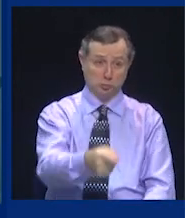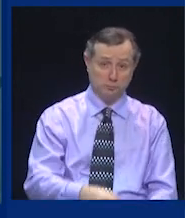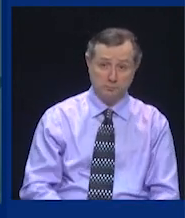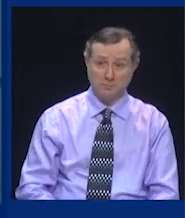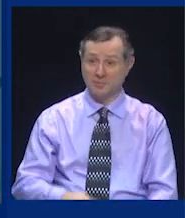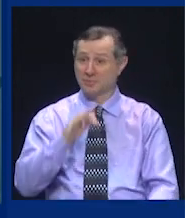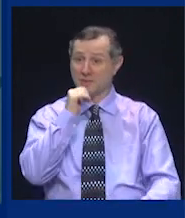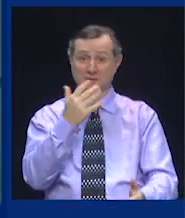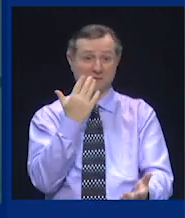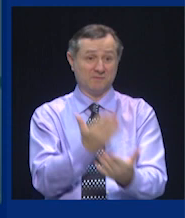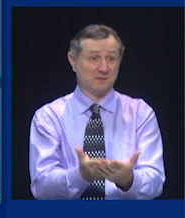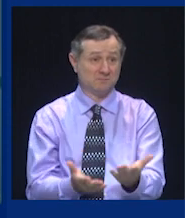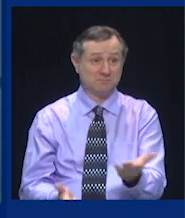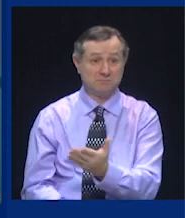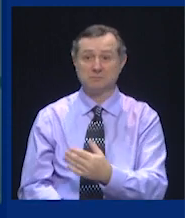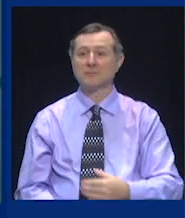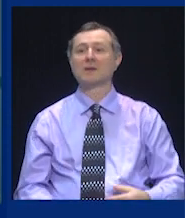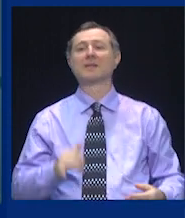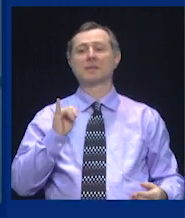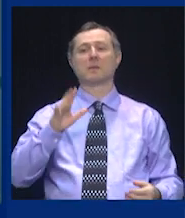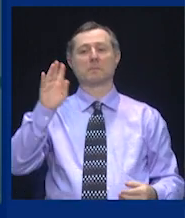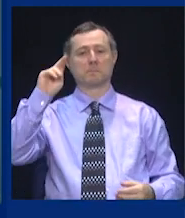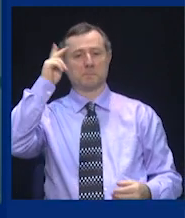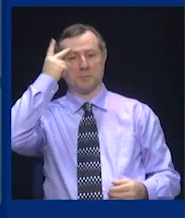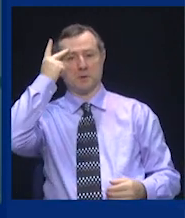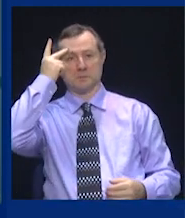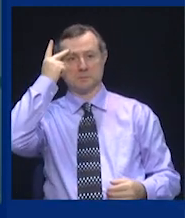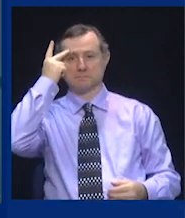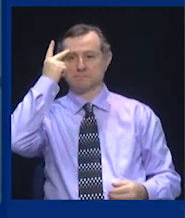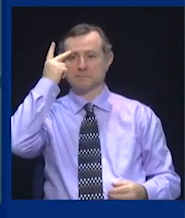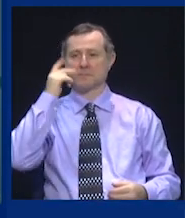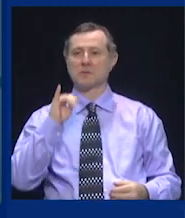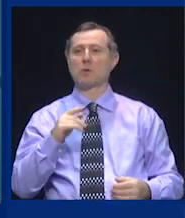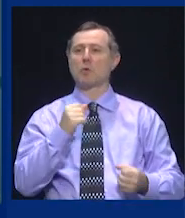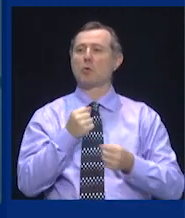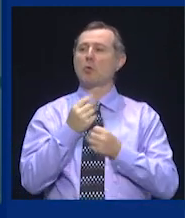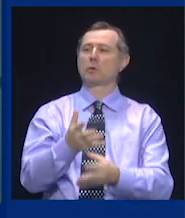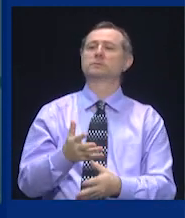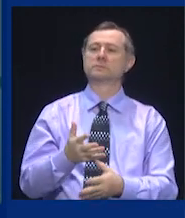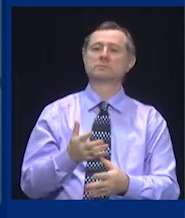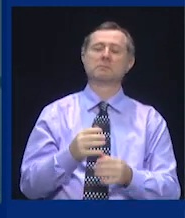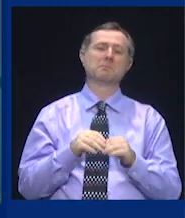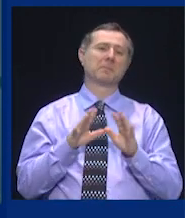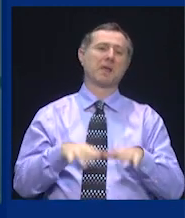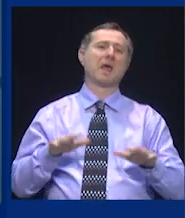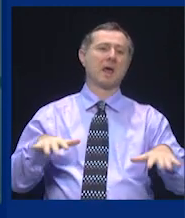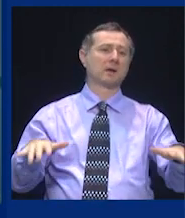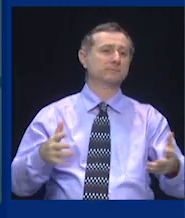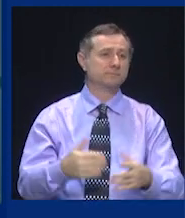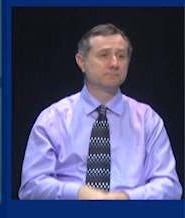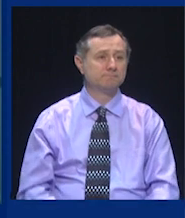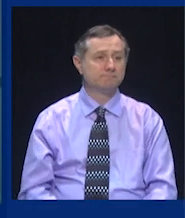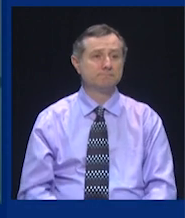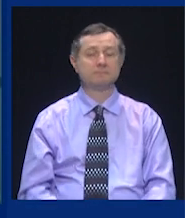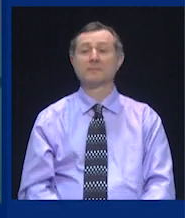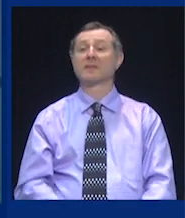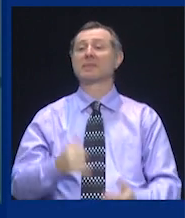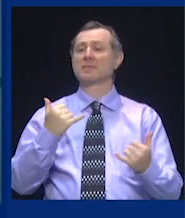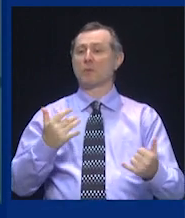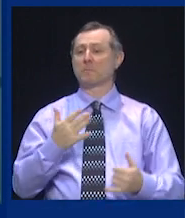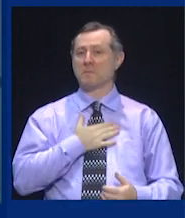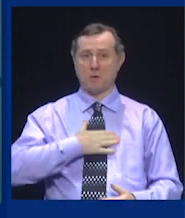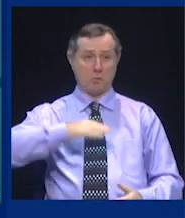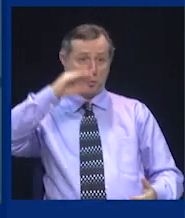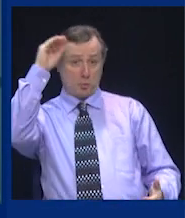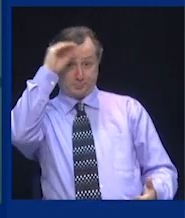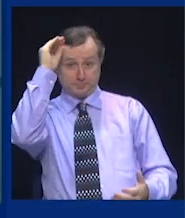of a political denial strategy, and it allowed it to spread in other places. This is my opinion. It's not